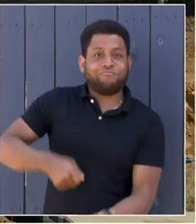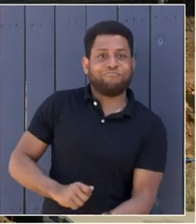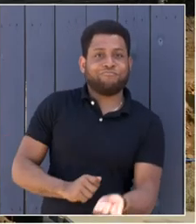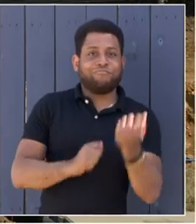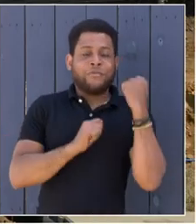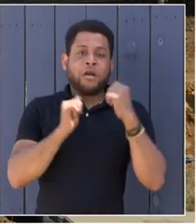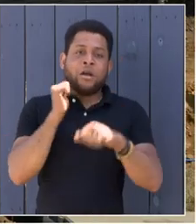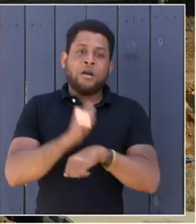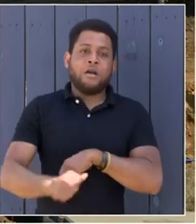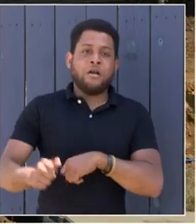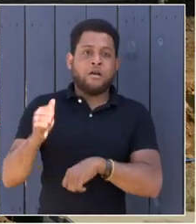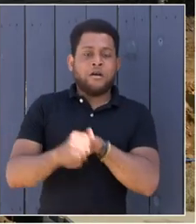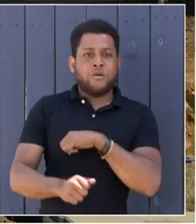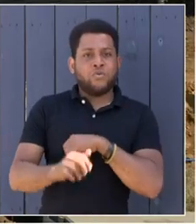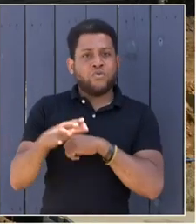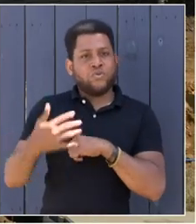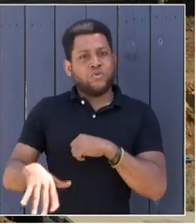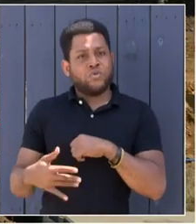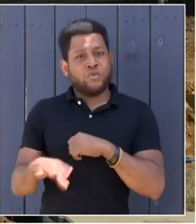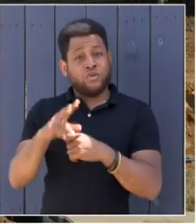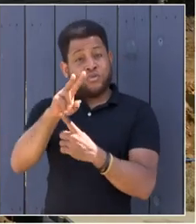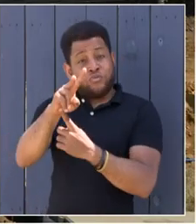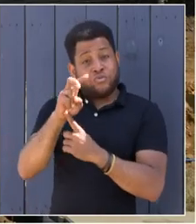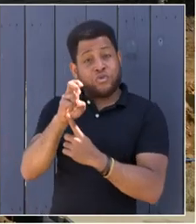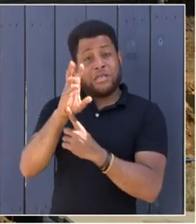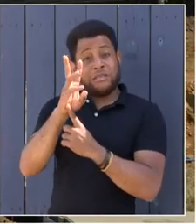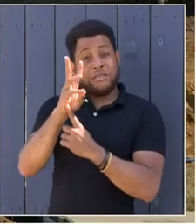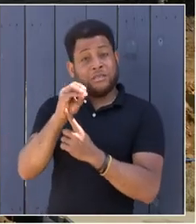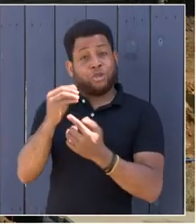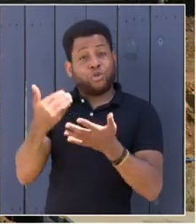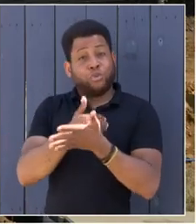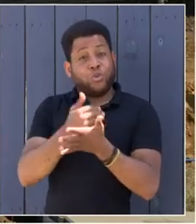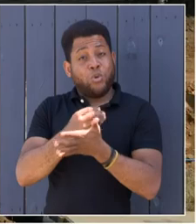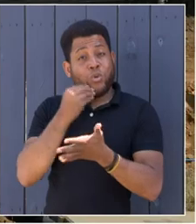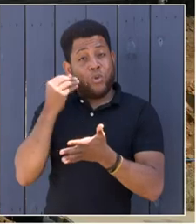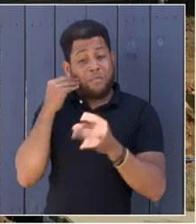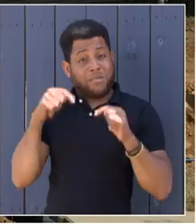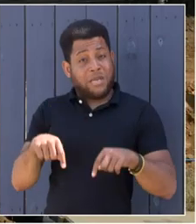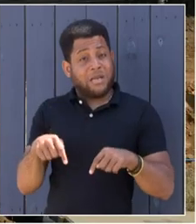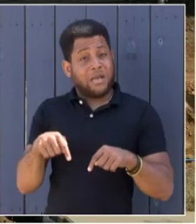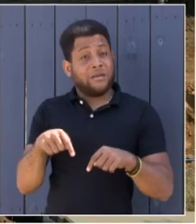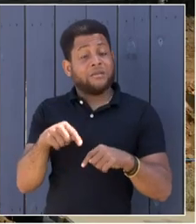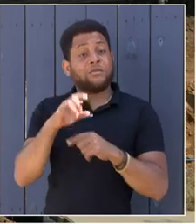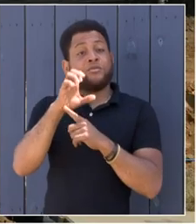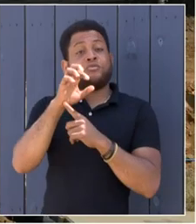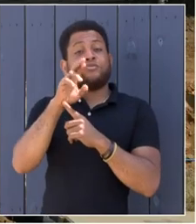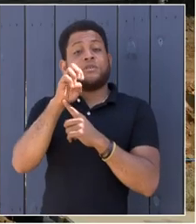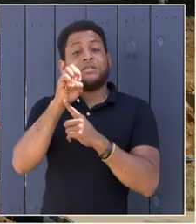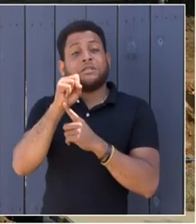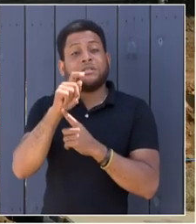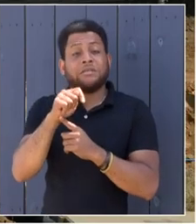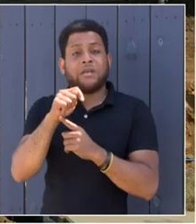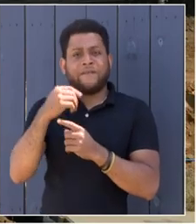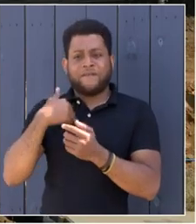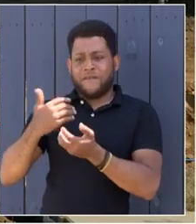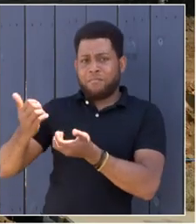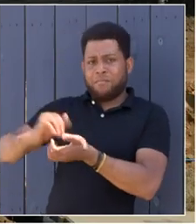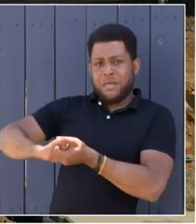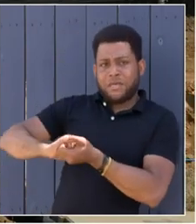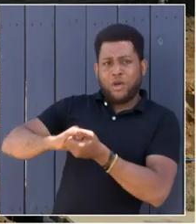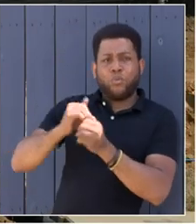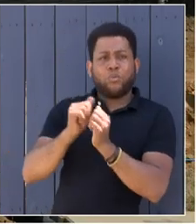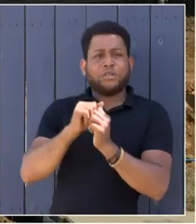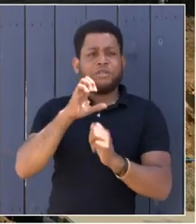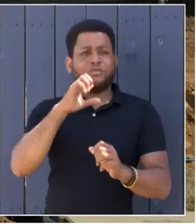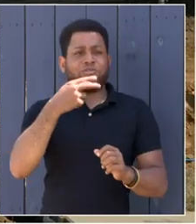263 new homes at the Crest. We've welcomed financial institutions with Chase and PNC. We've opened